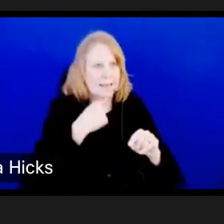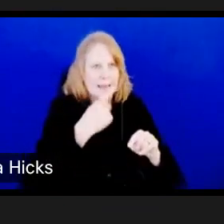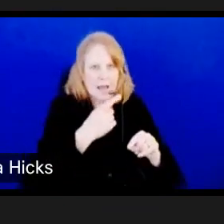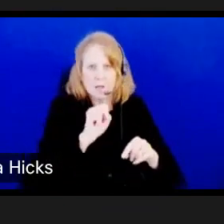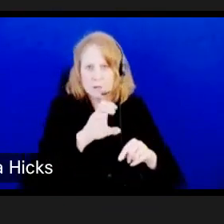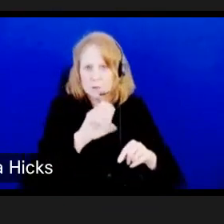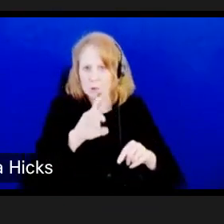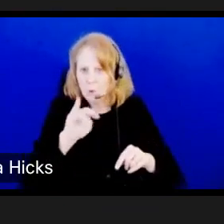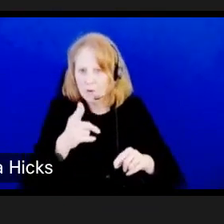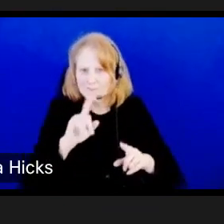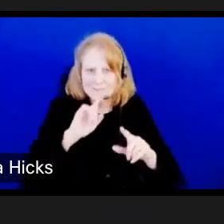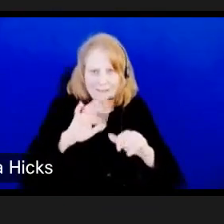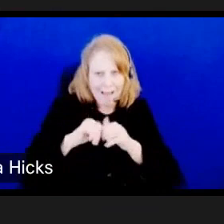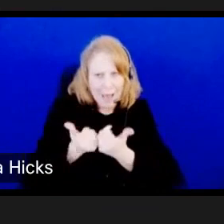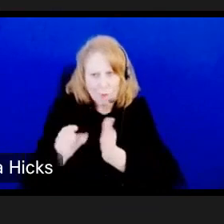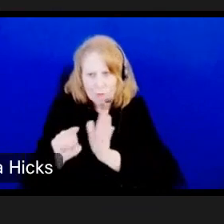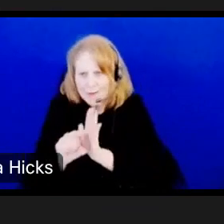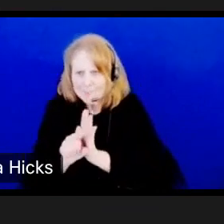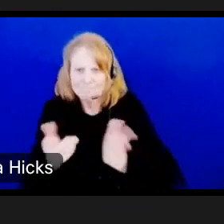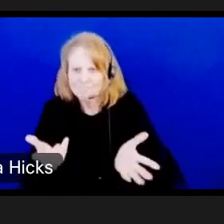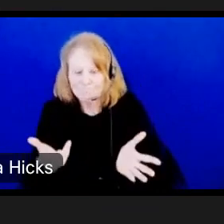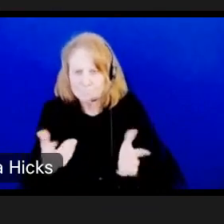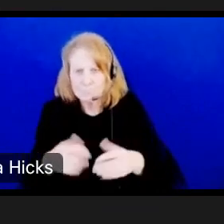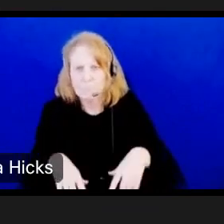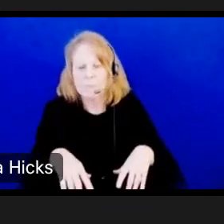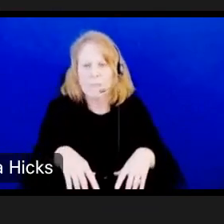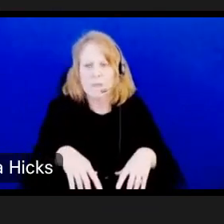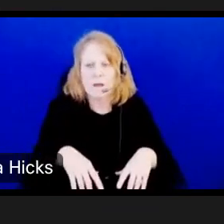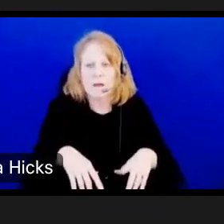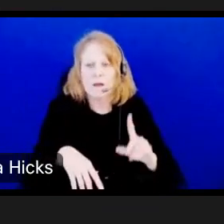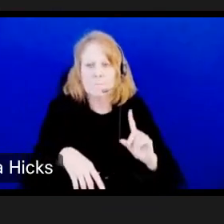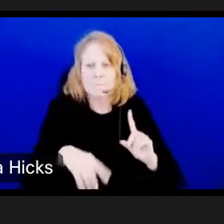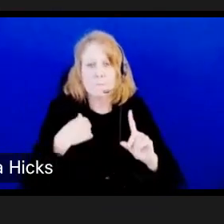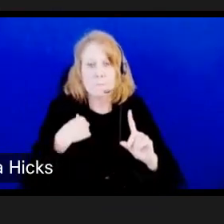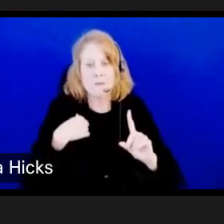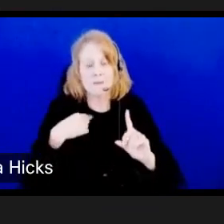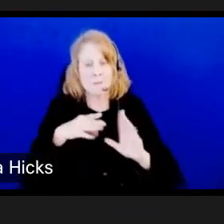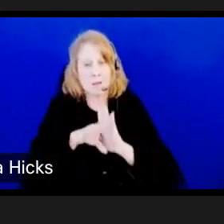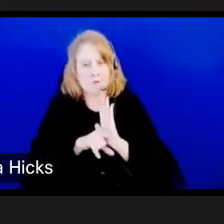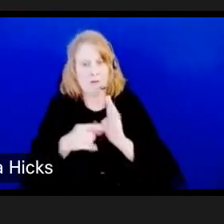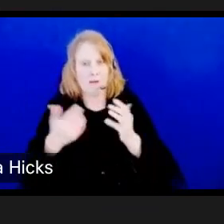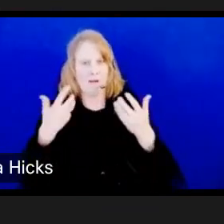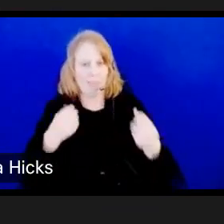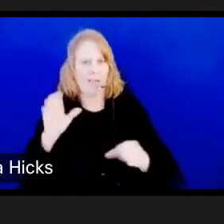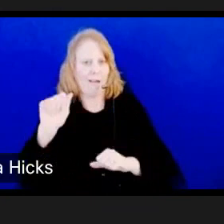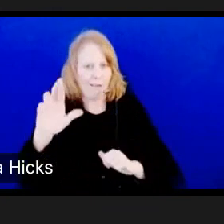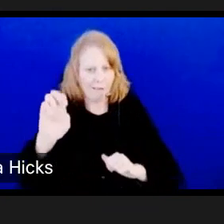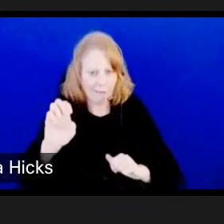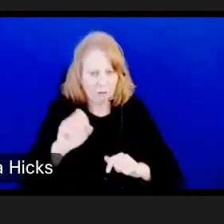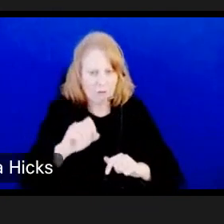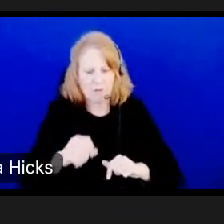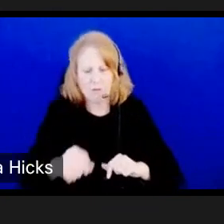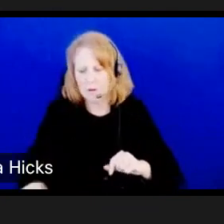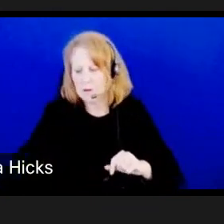are graded. And I come from a healthcare background, and we deal